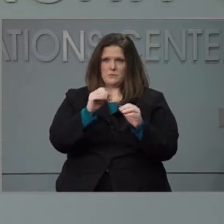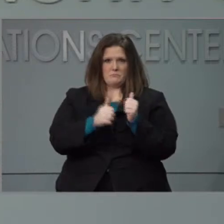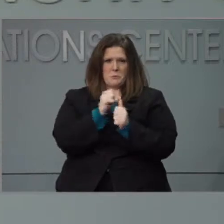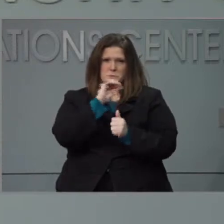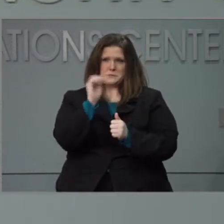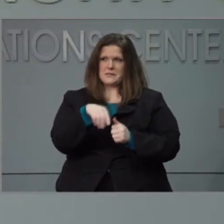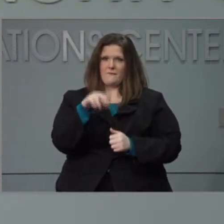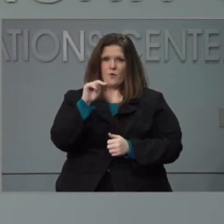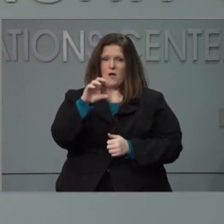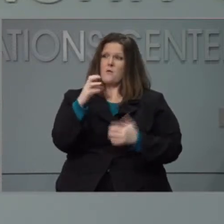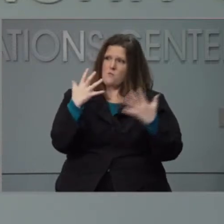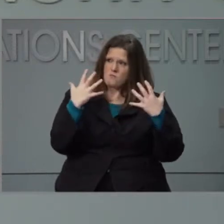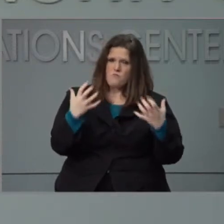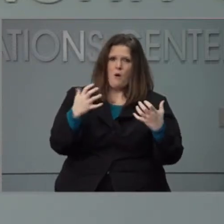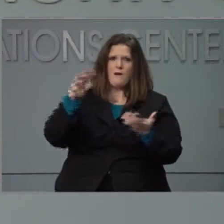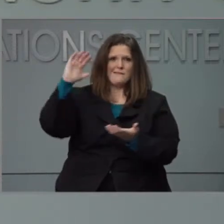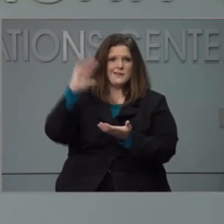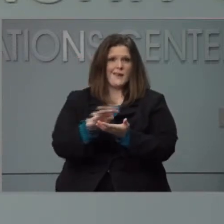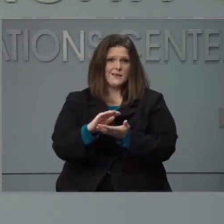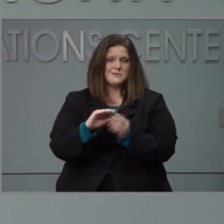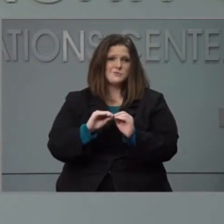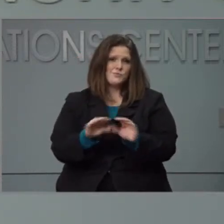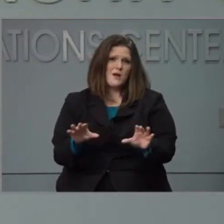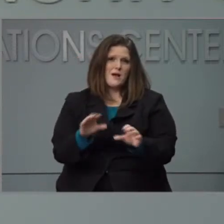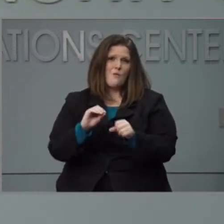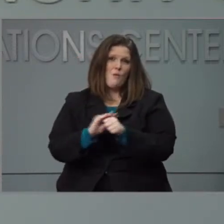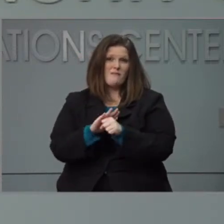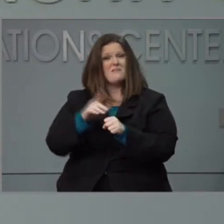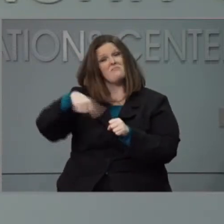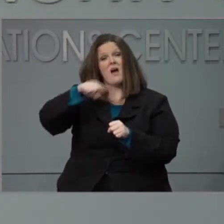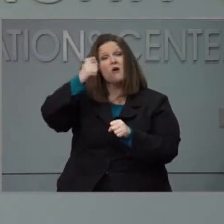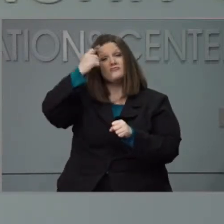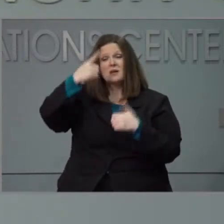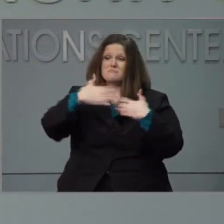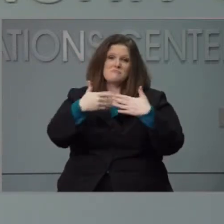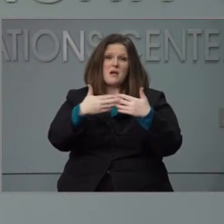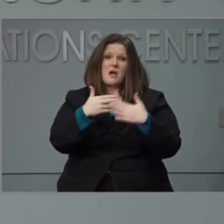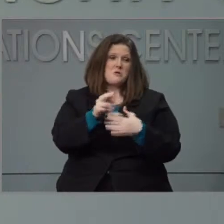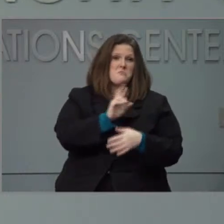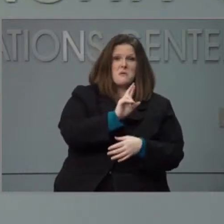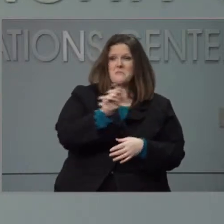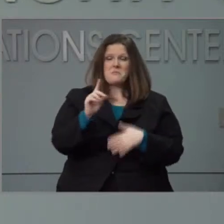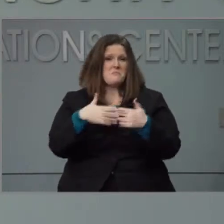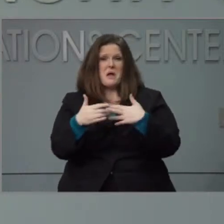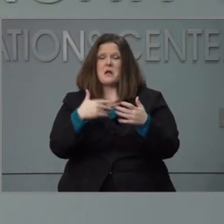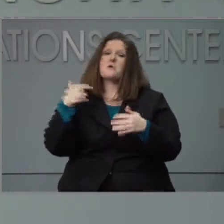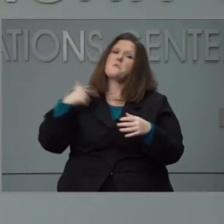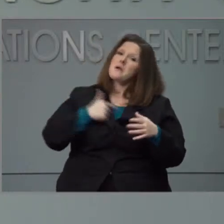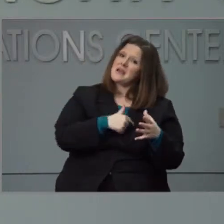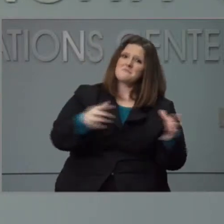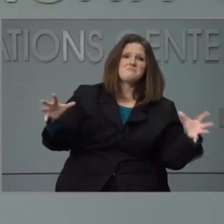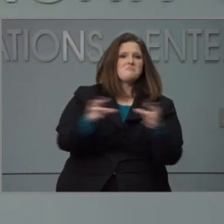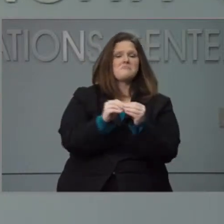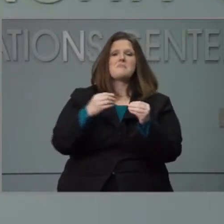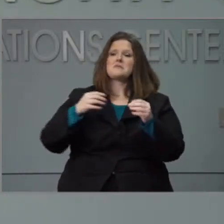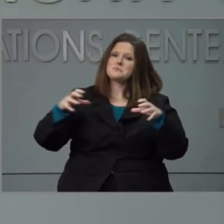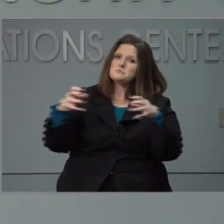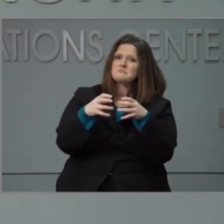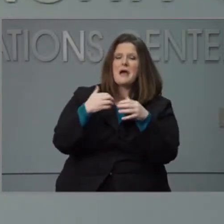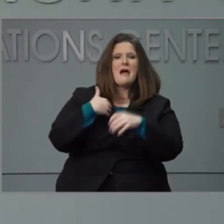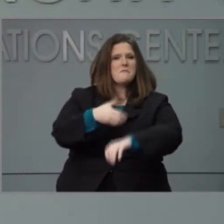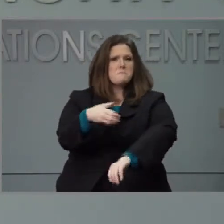of this virus, and they understand that collectively we have significant power to be able to do